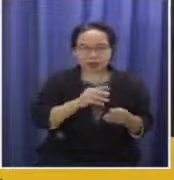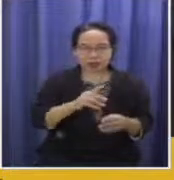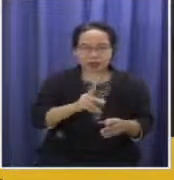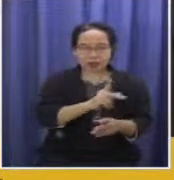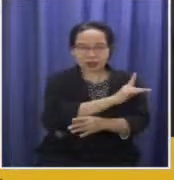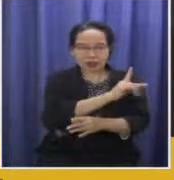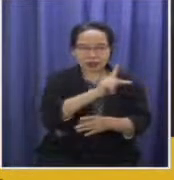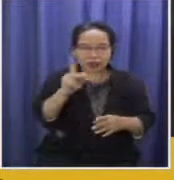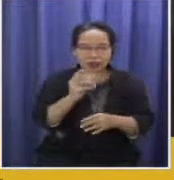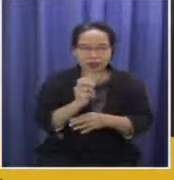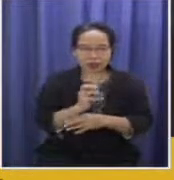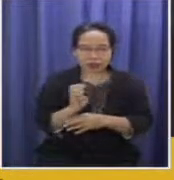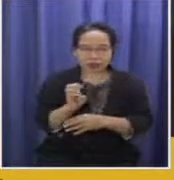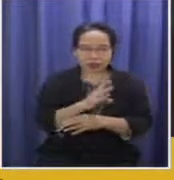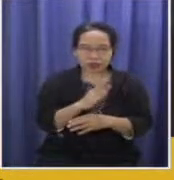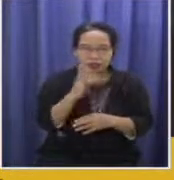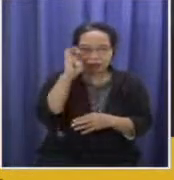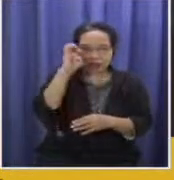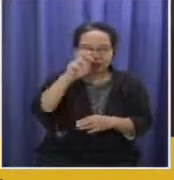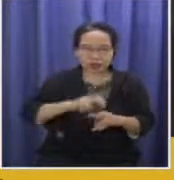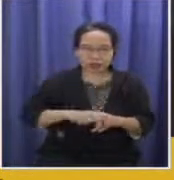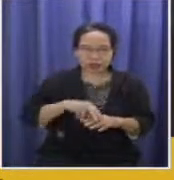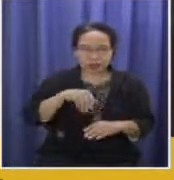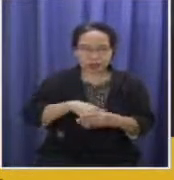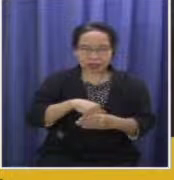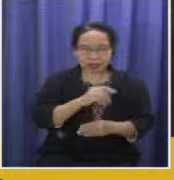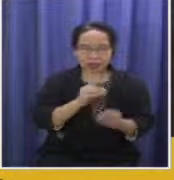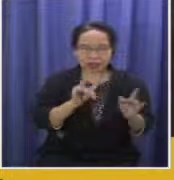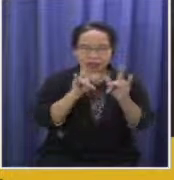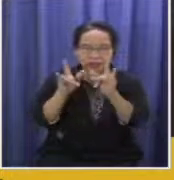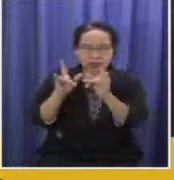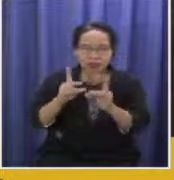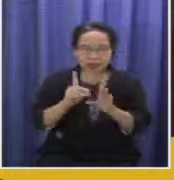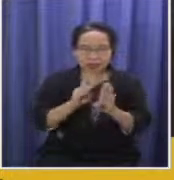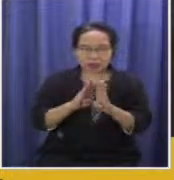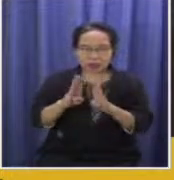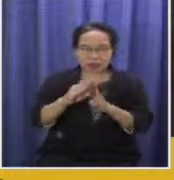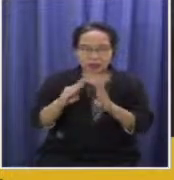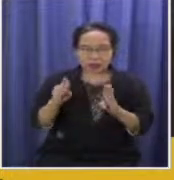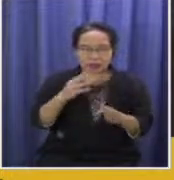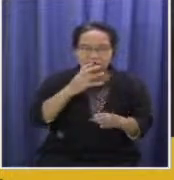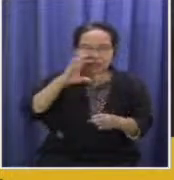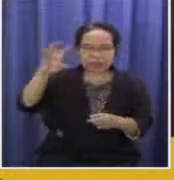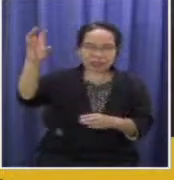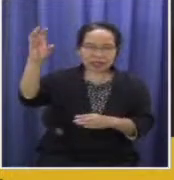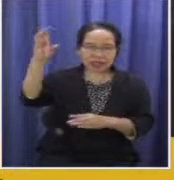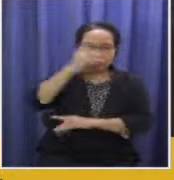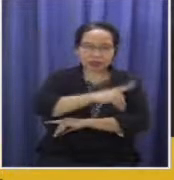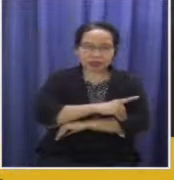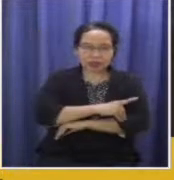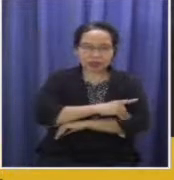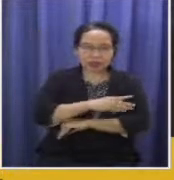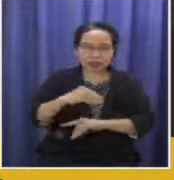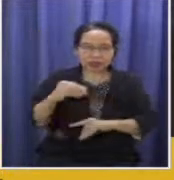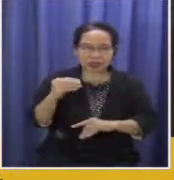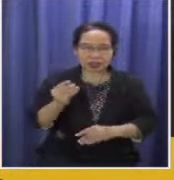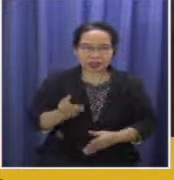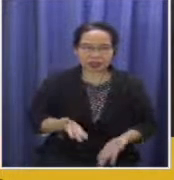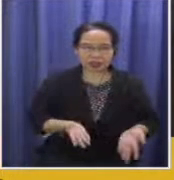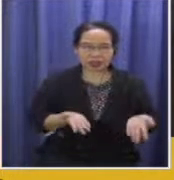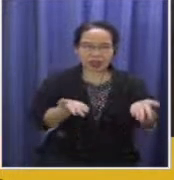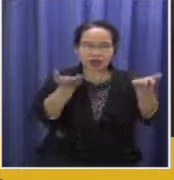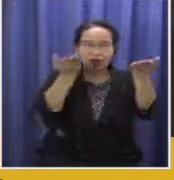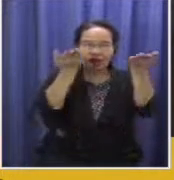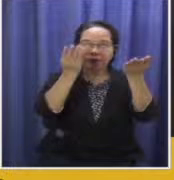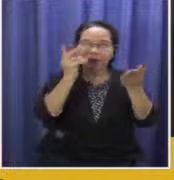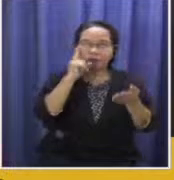of Mamre, and he sat in the tent door in the heat of the day. And he lifted up